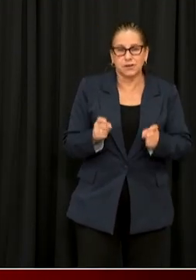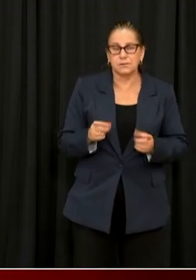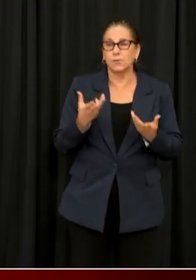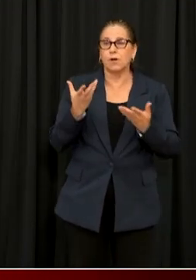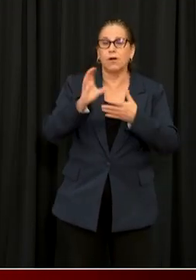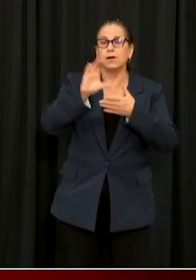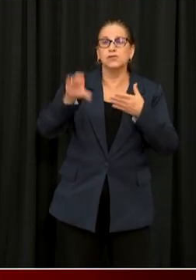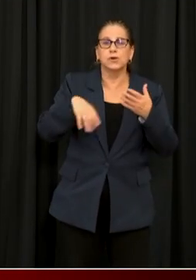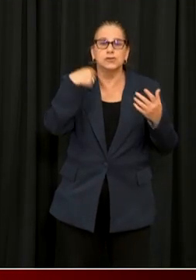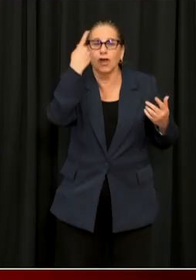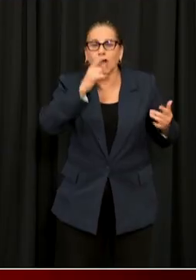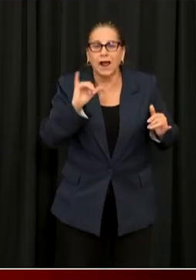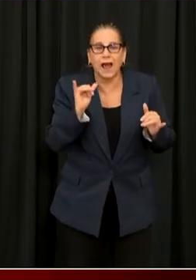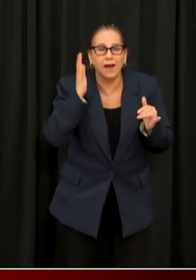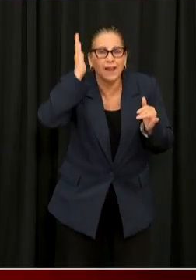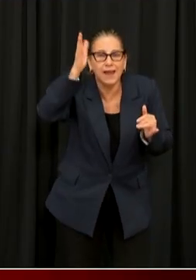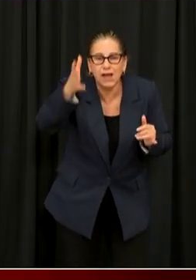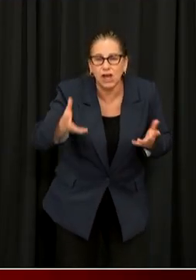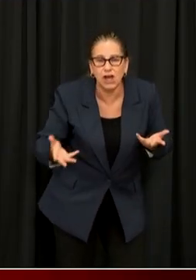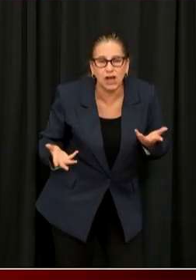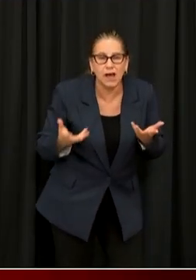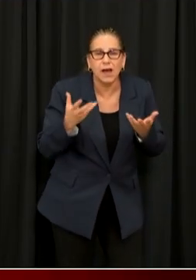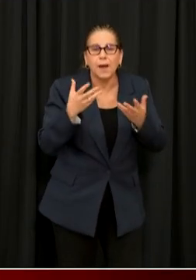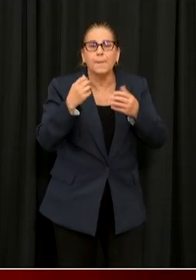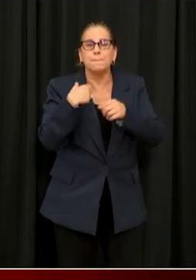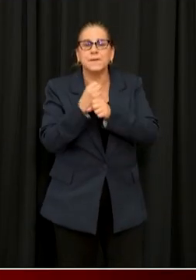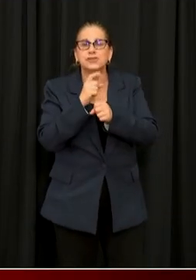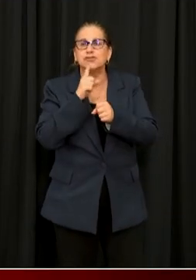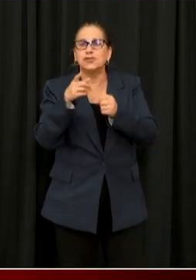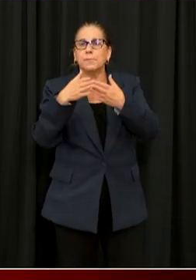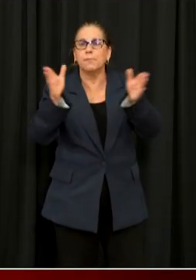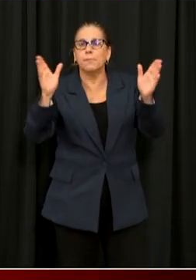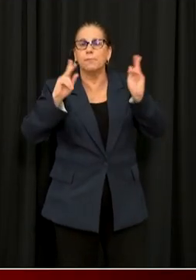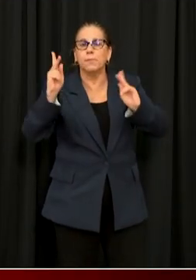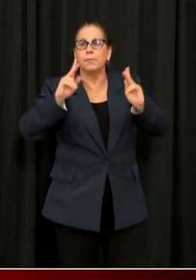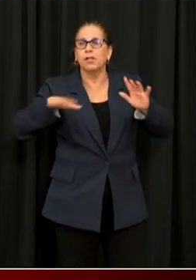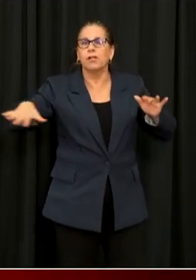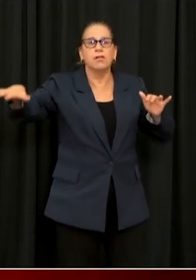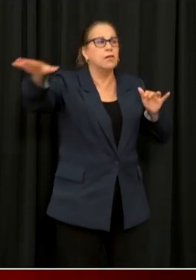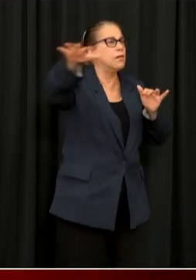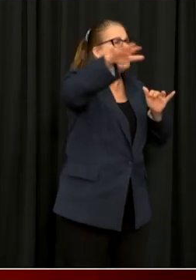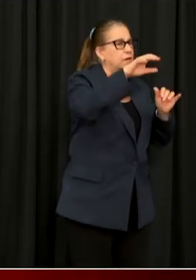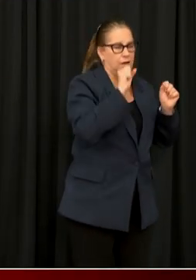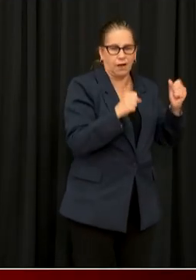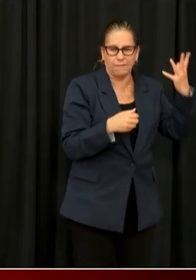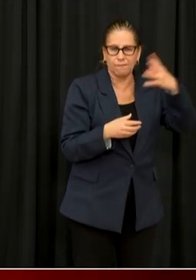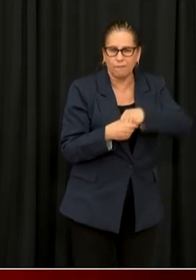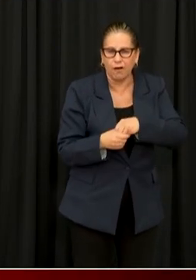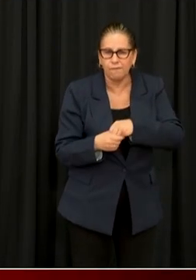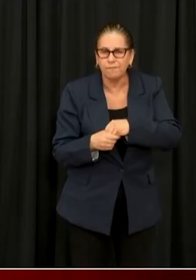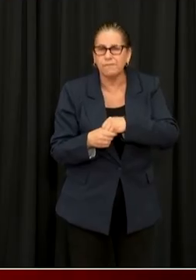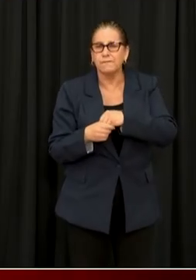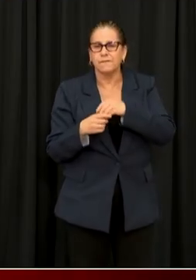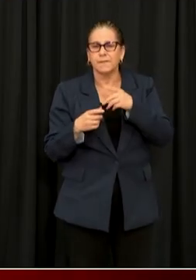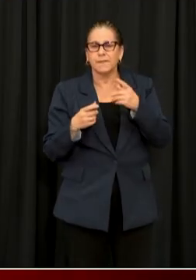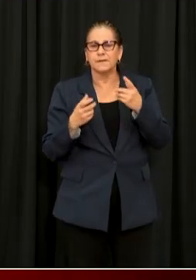an opportunity to weigh in. The council, as you know, is in a modified operation as well.